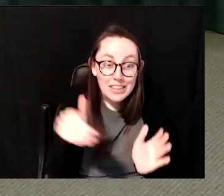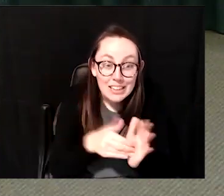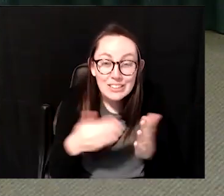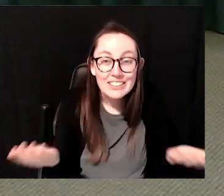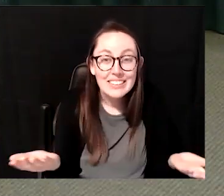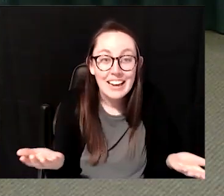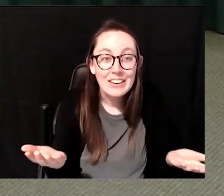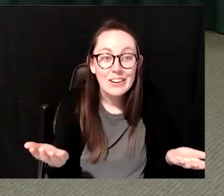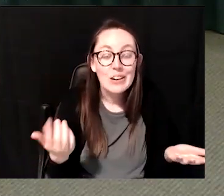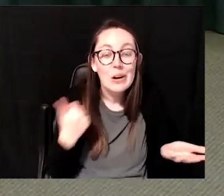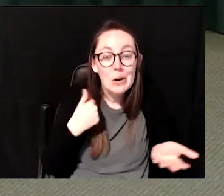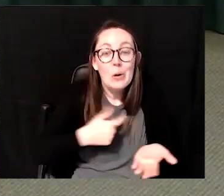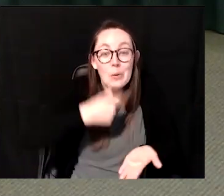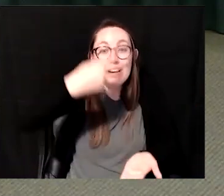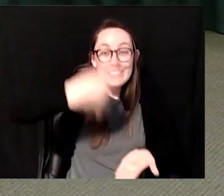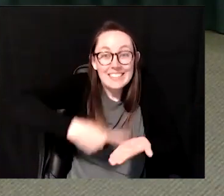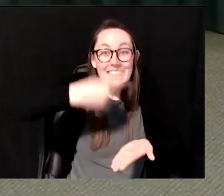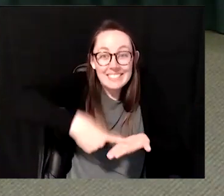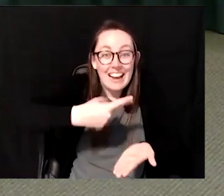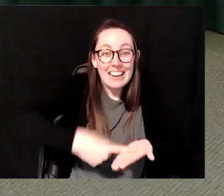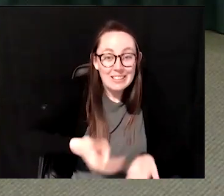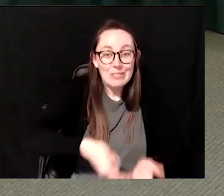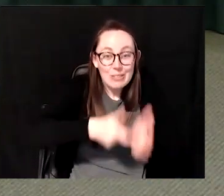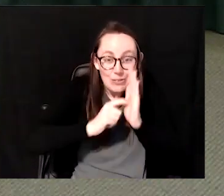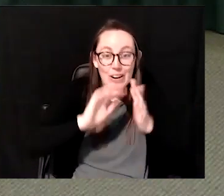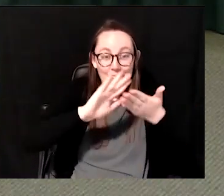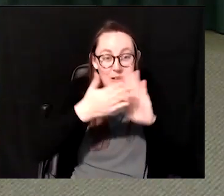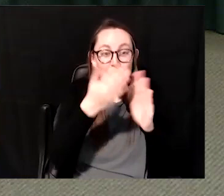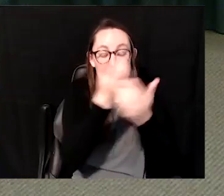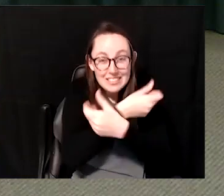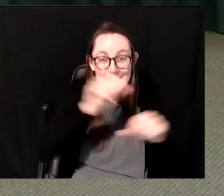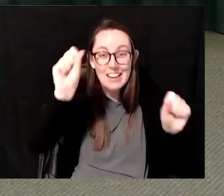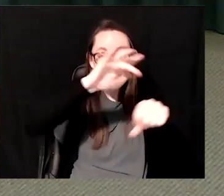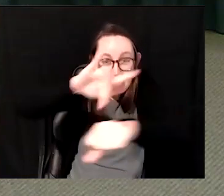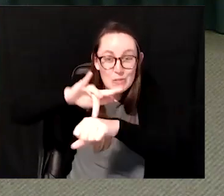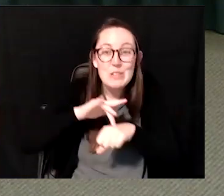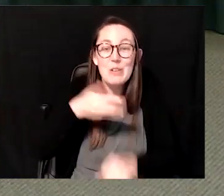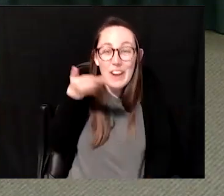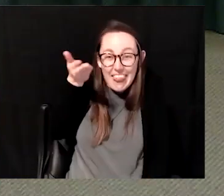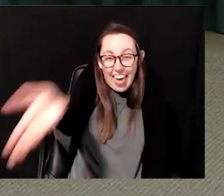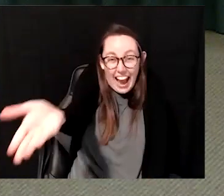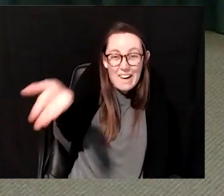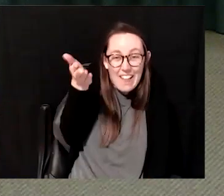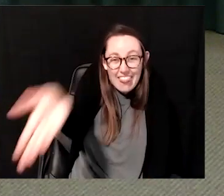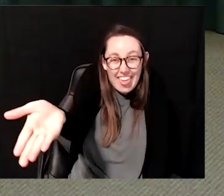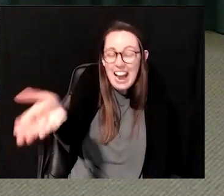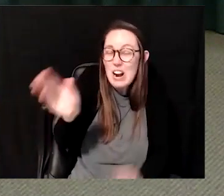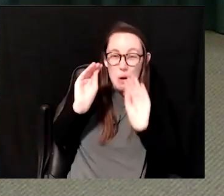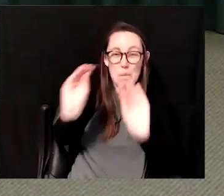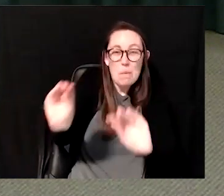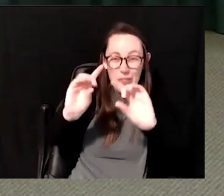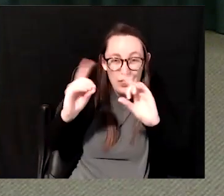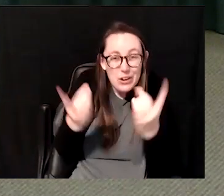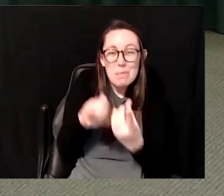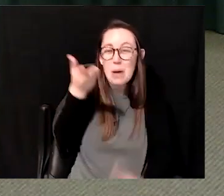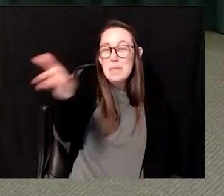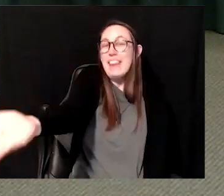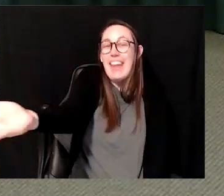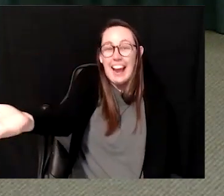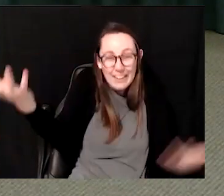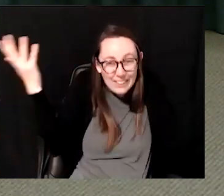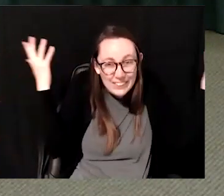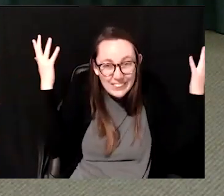needing Community safety resources is right there put the department there that's what I think